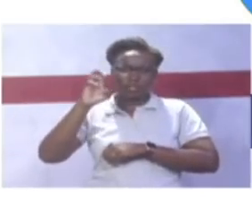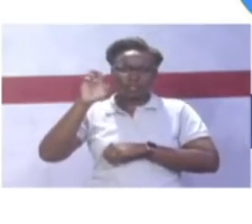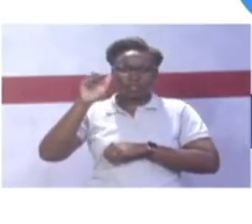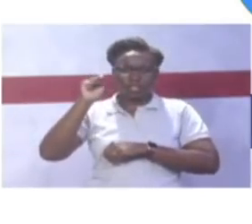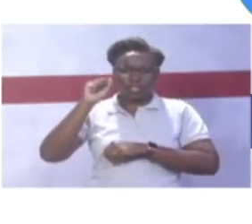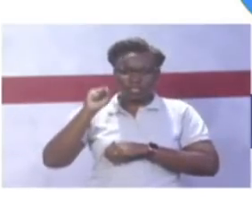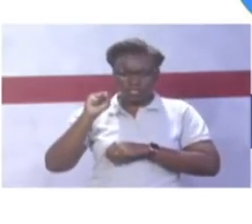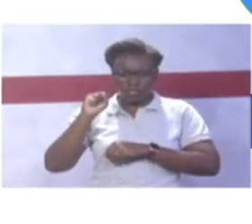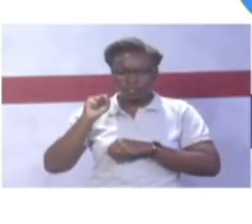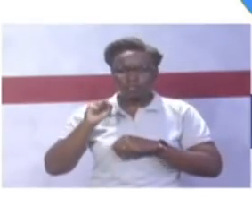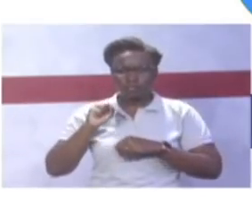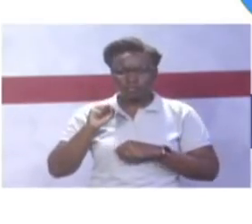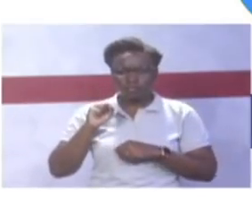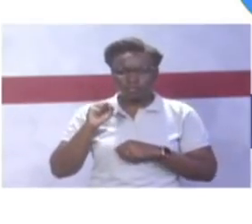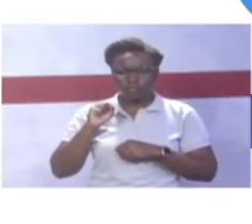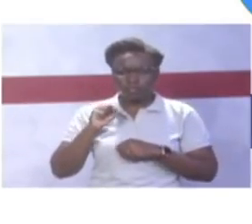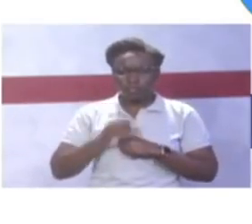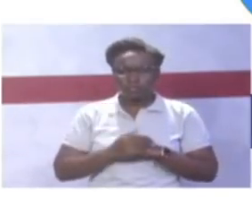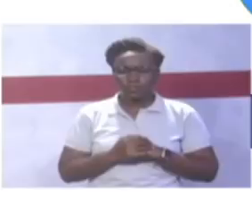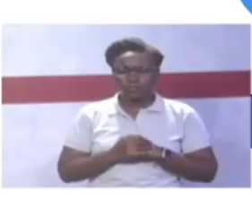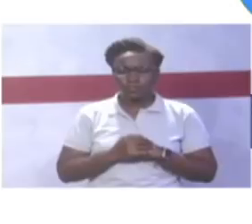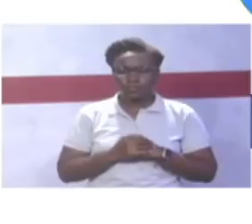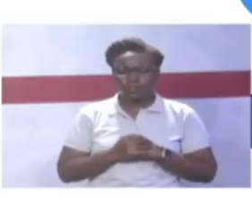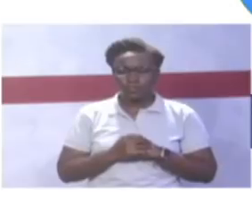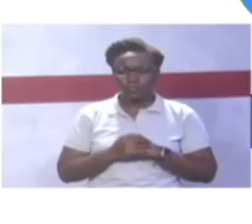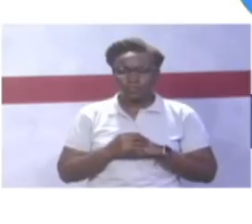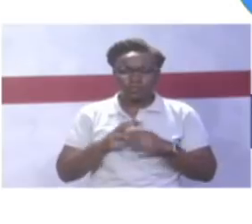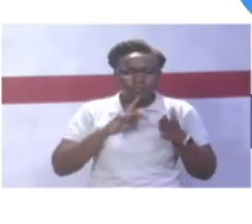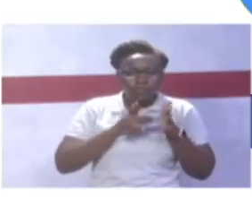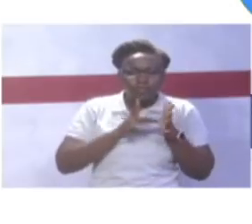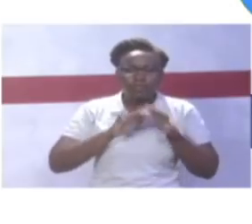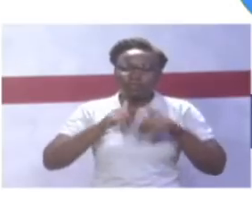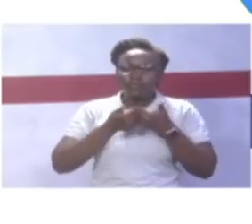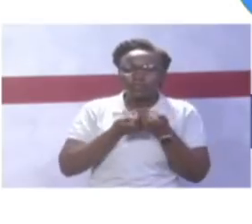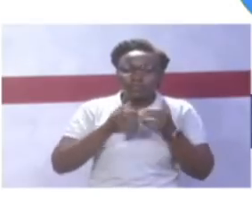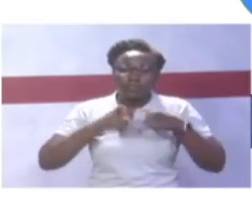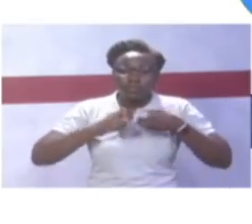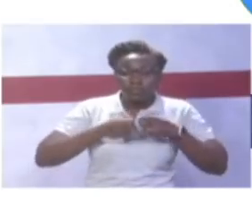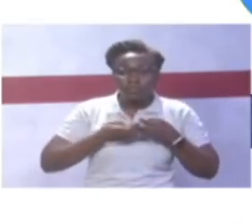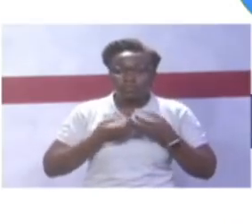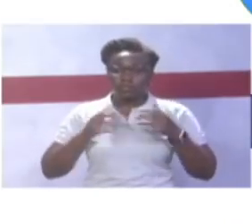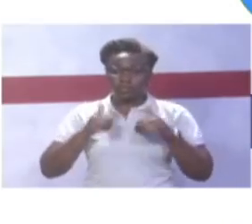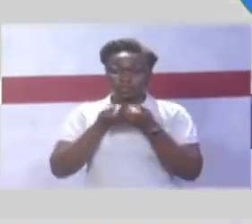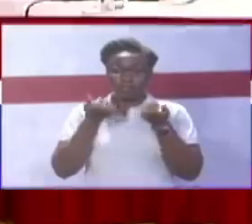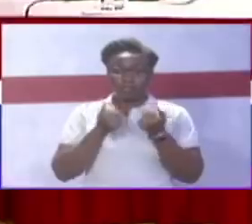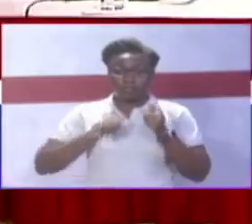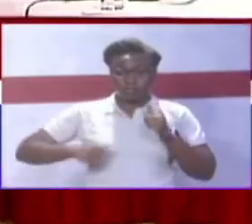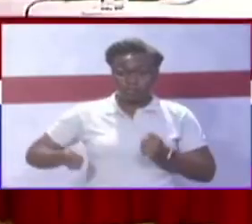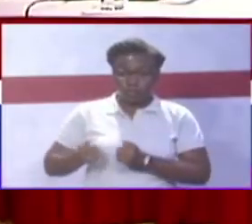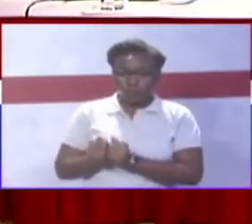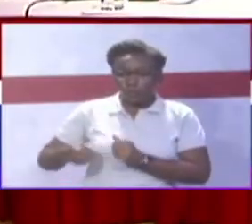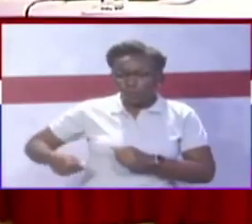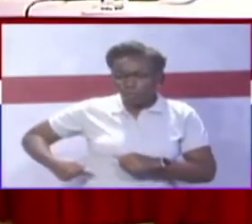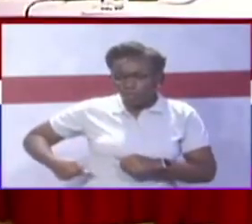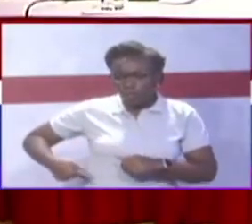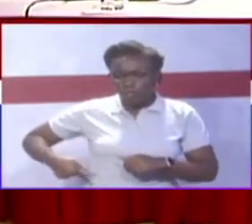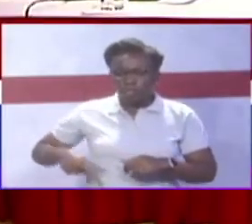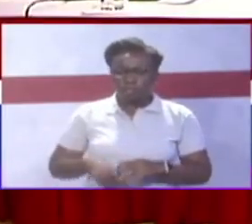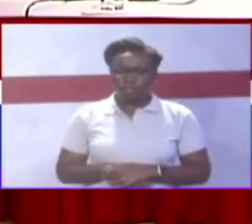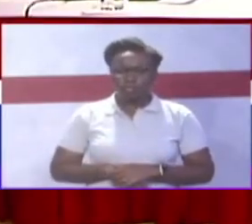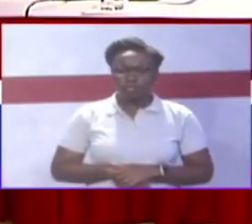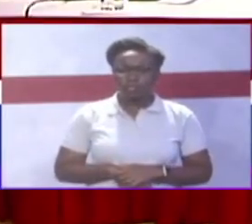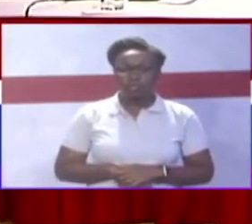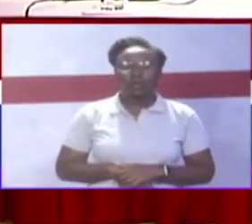could a COVID-19 patient have with relation to their pancreas? Thank you. Okay, so